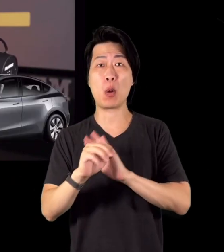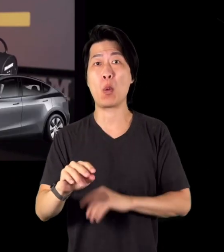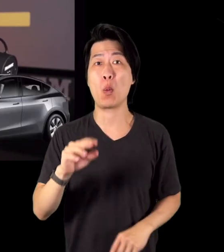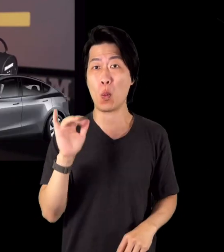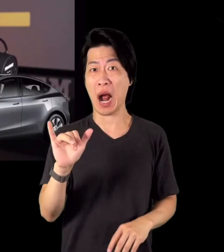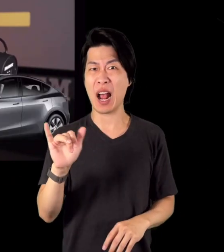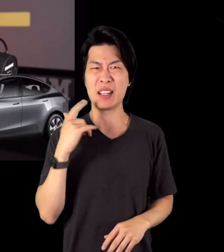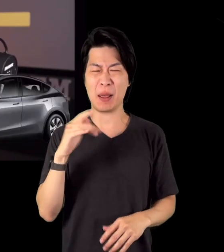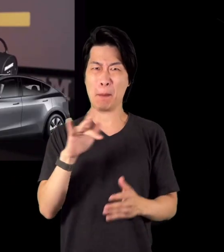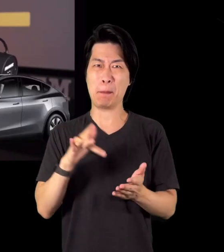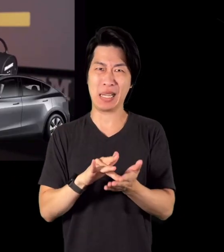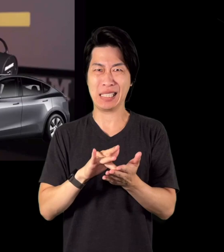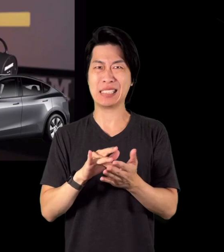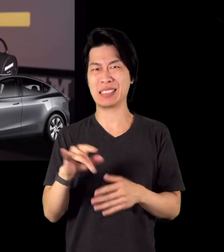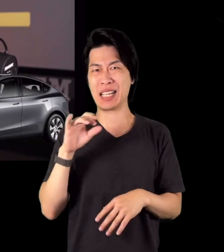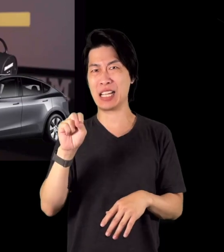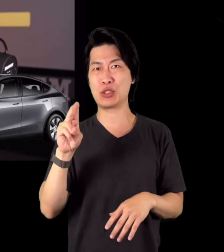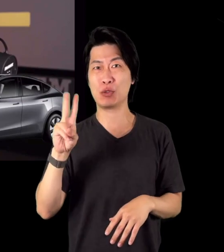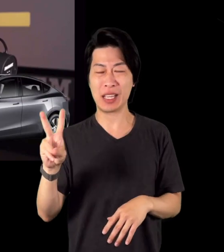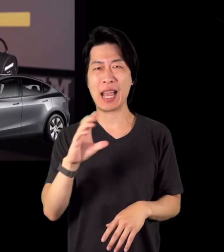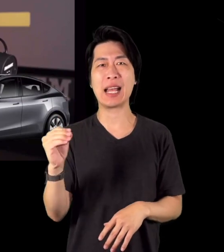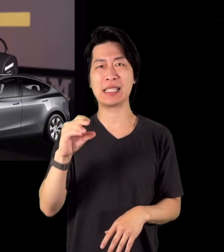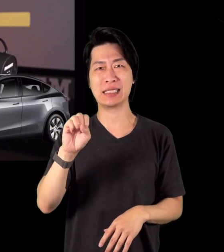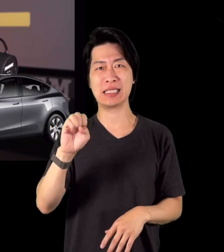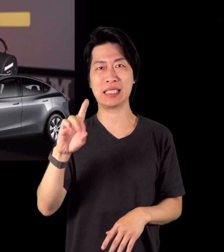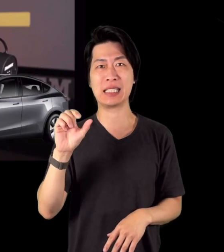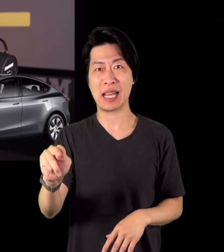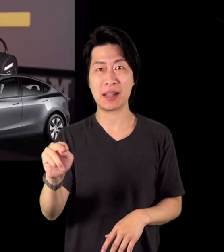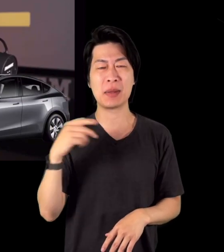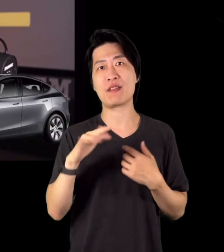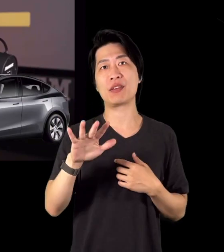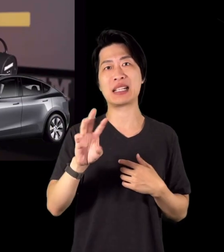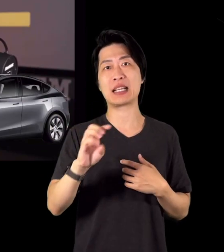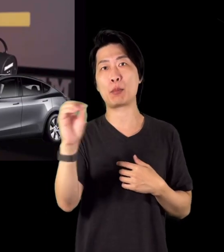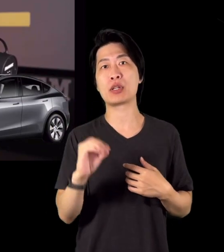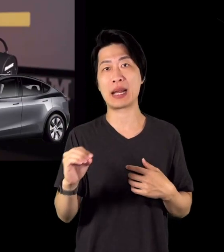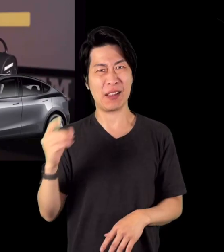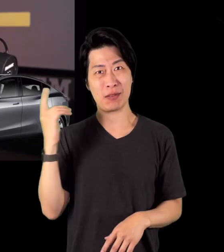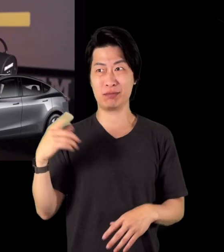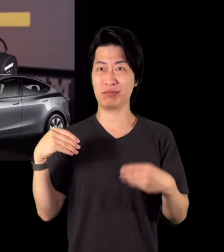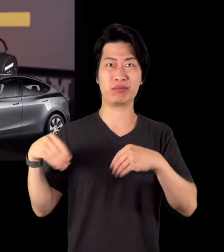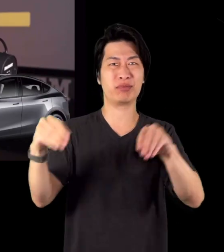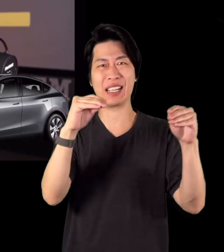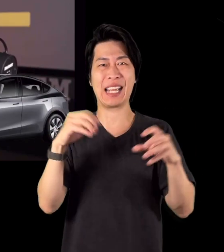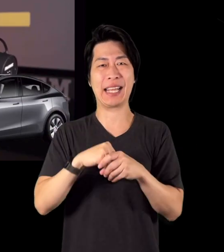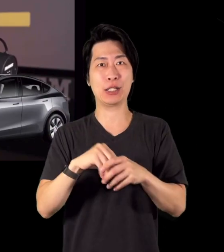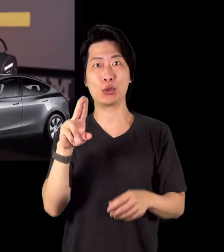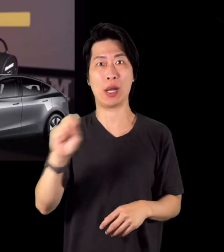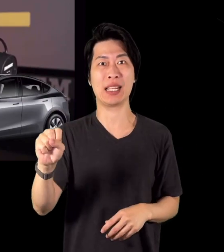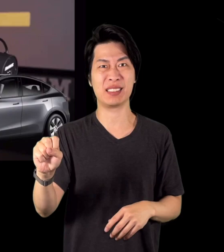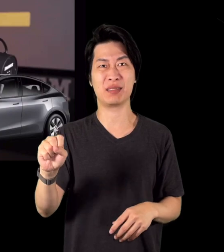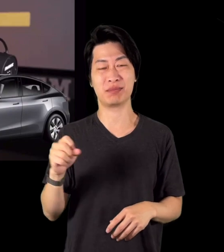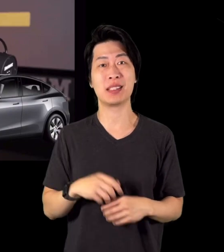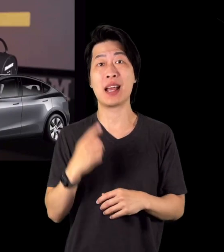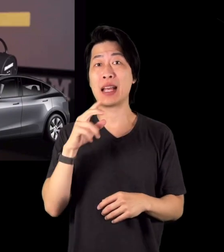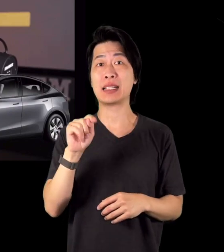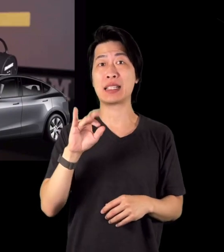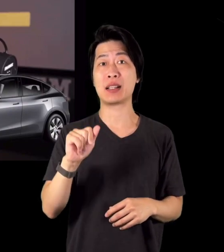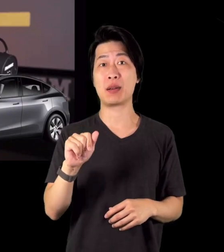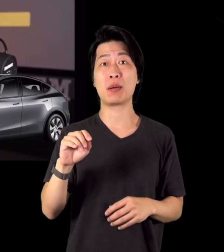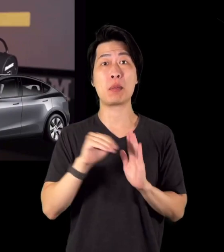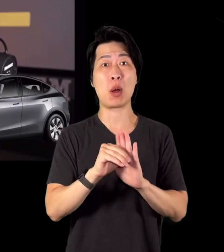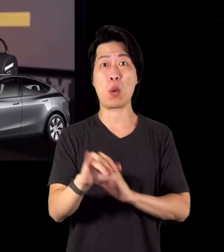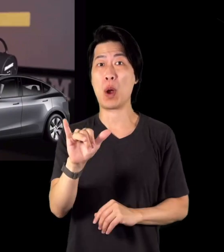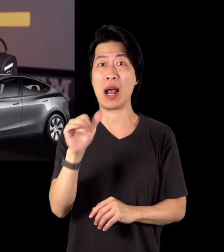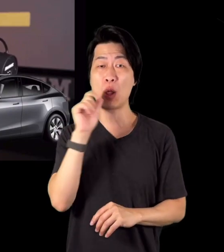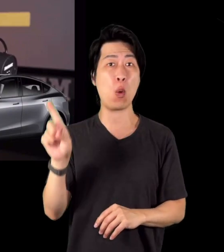Tesla's midsize SUV and sedans, have about 56% of the EV market share right here in the United States. And the Tesla Model Y